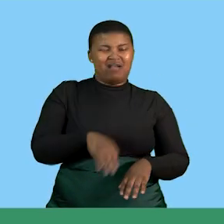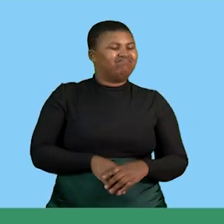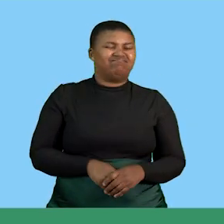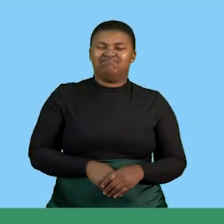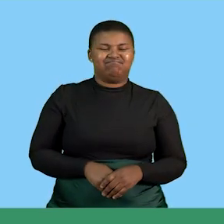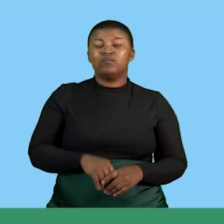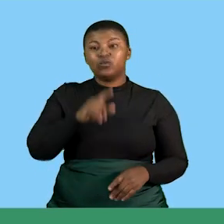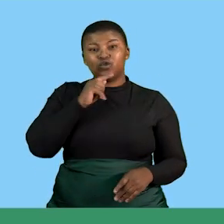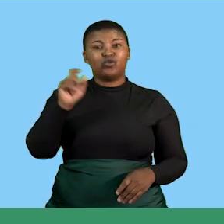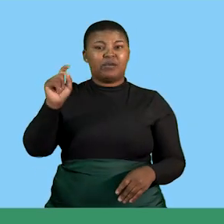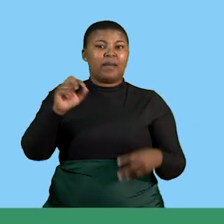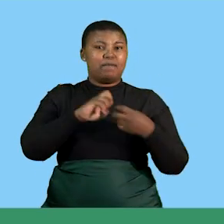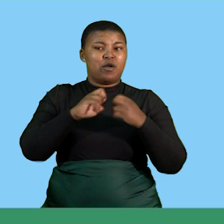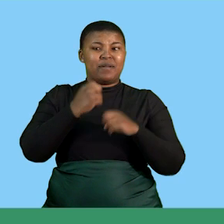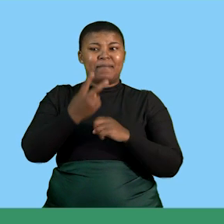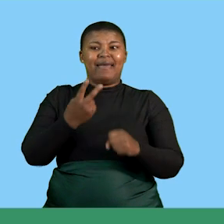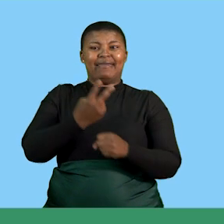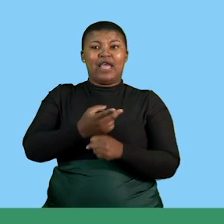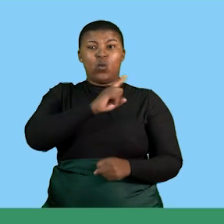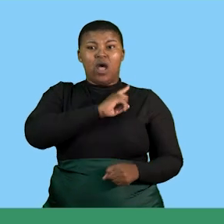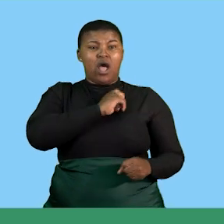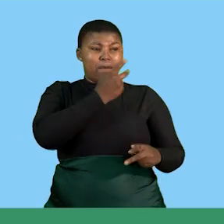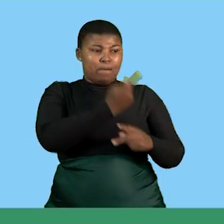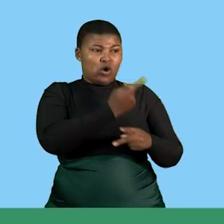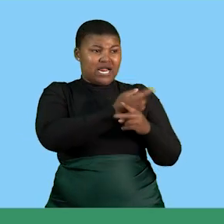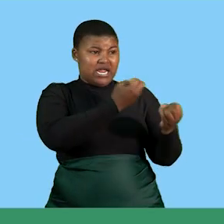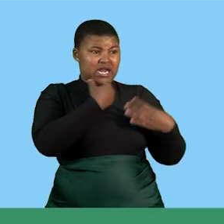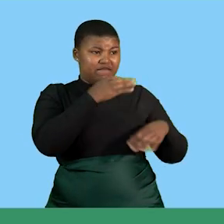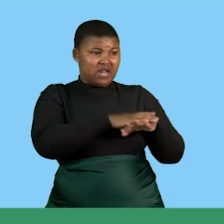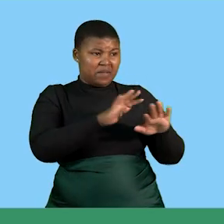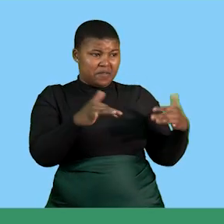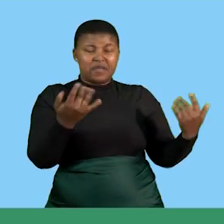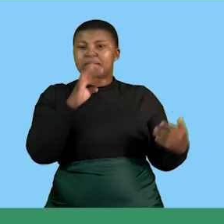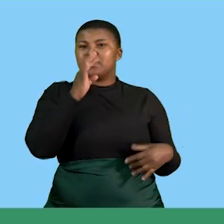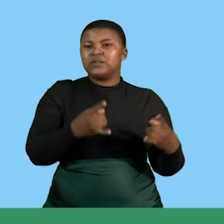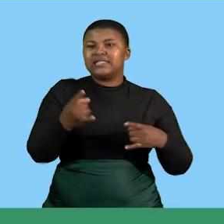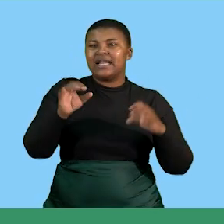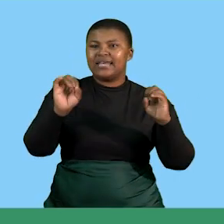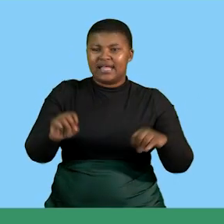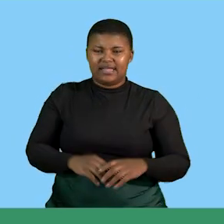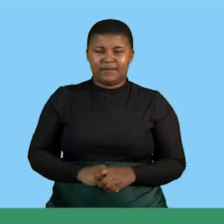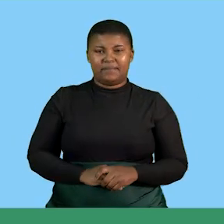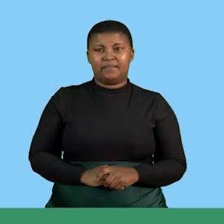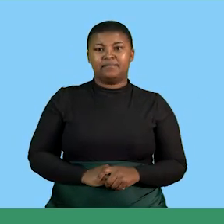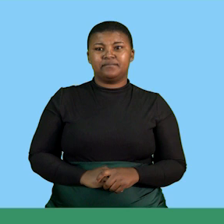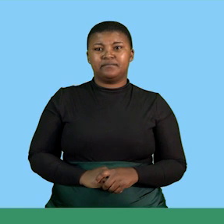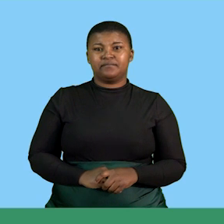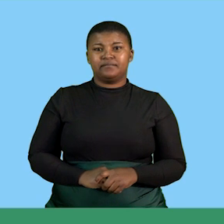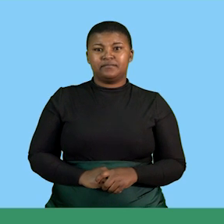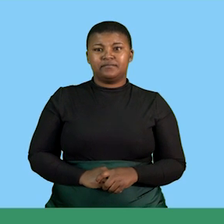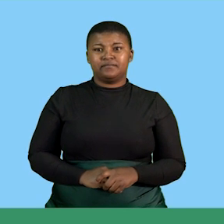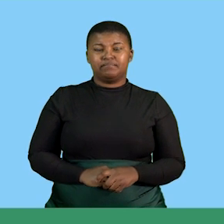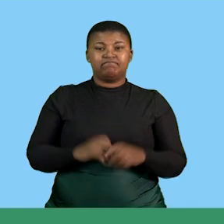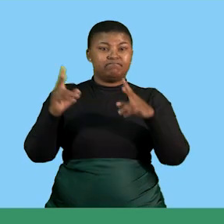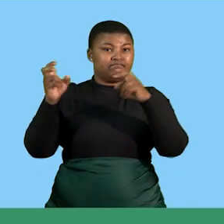because if we don't get products delivered, we don't have products to sell. So this is then our second threat. So let's go put